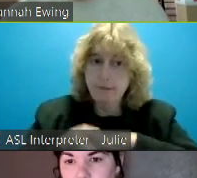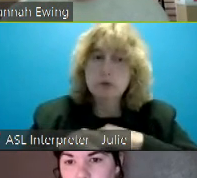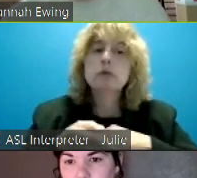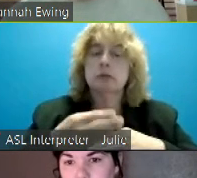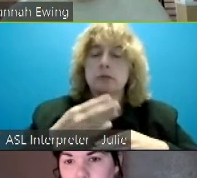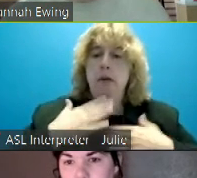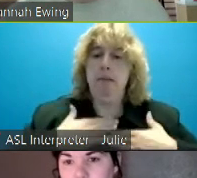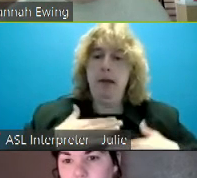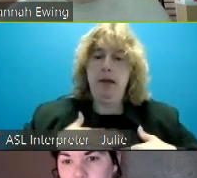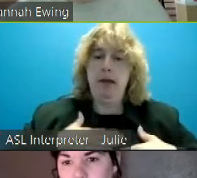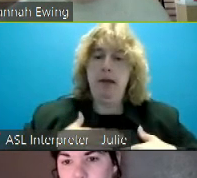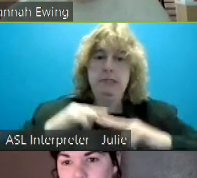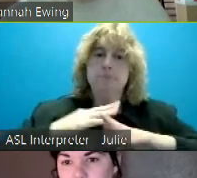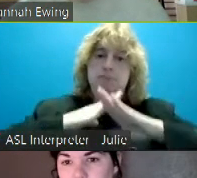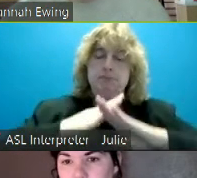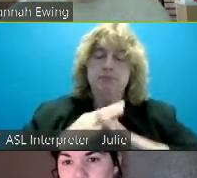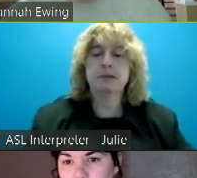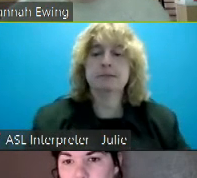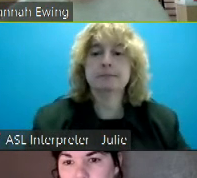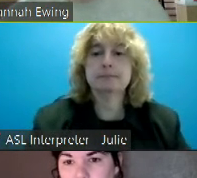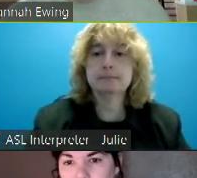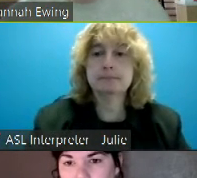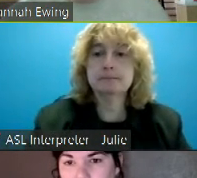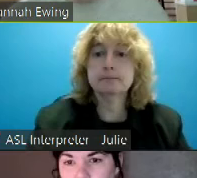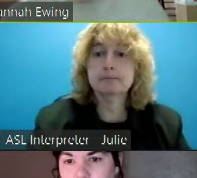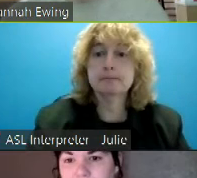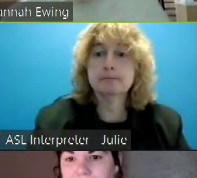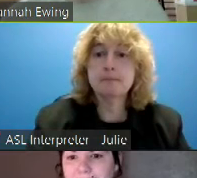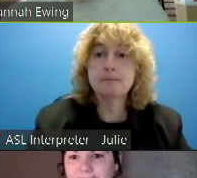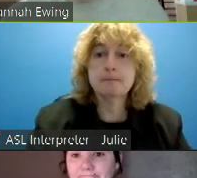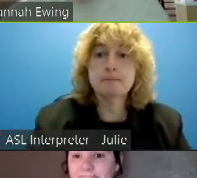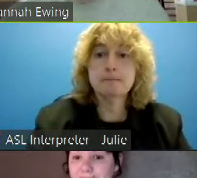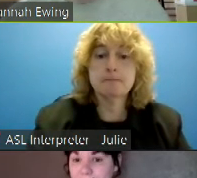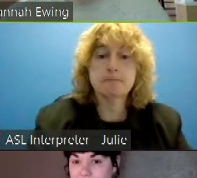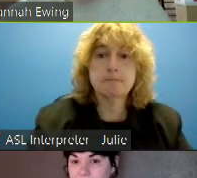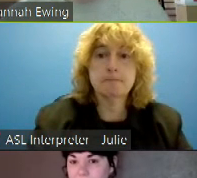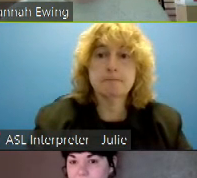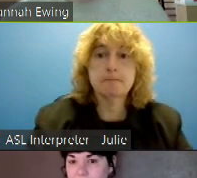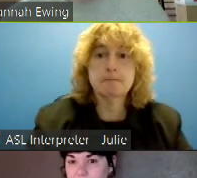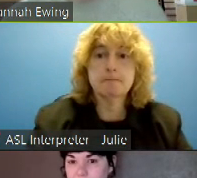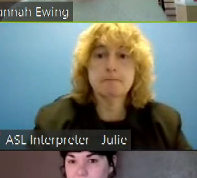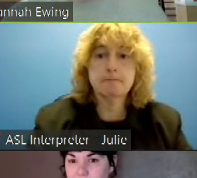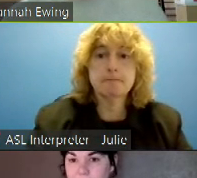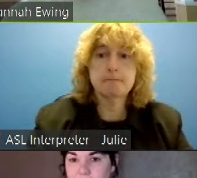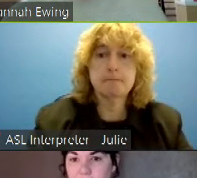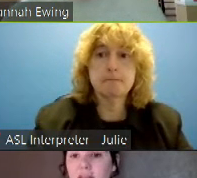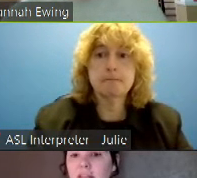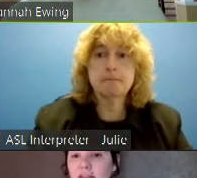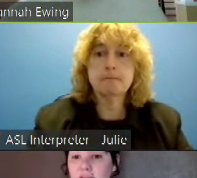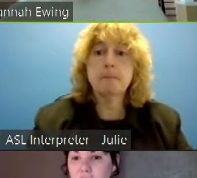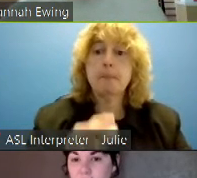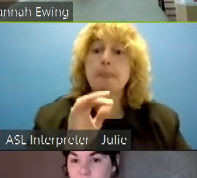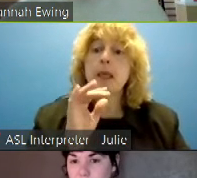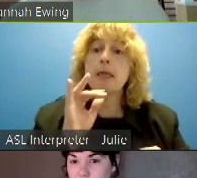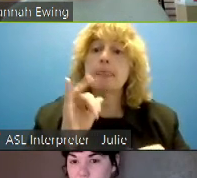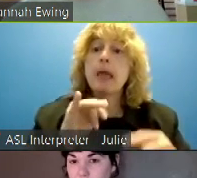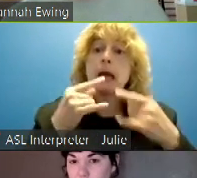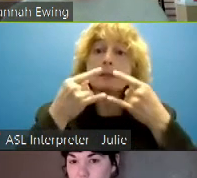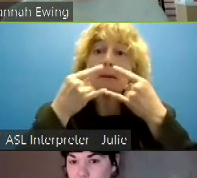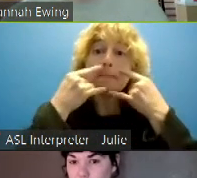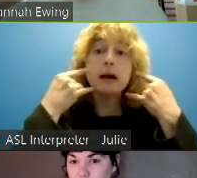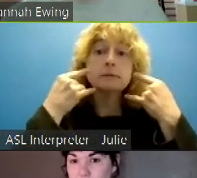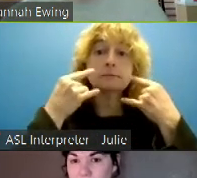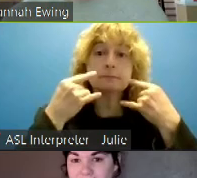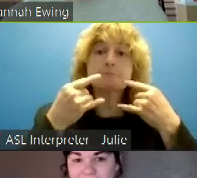And so let's give some updates about mask and capacity in the state of Michigan, which the city of Detroit is following unless